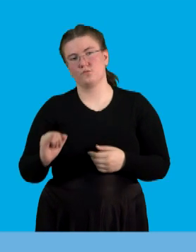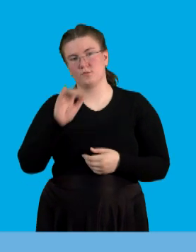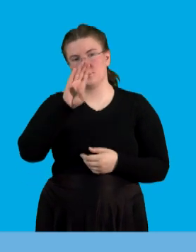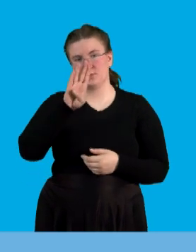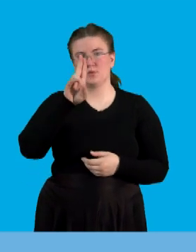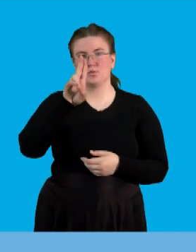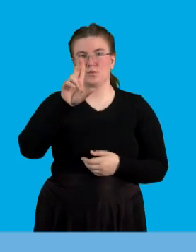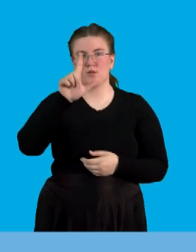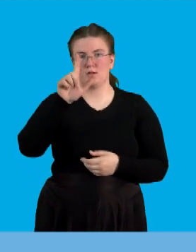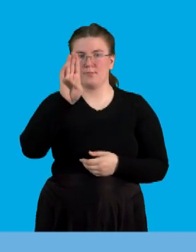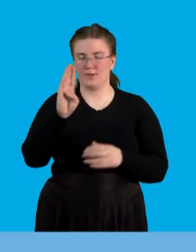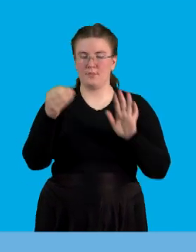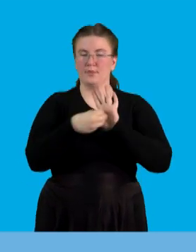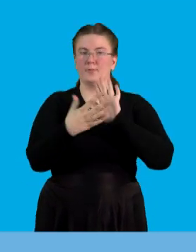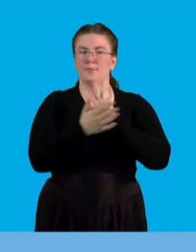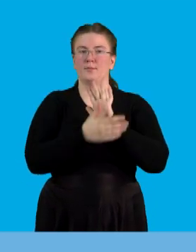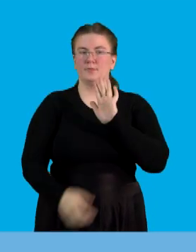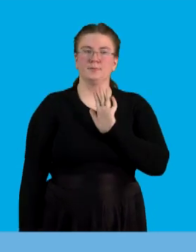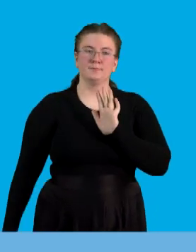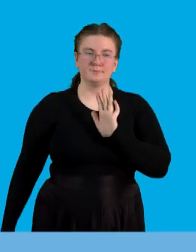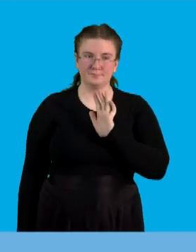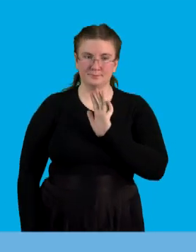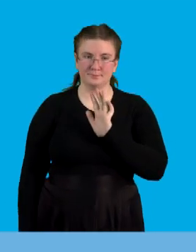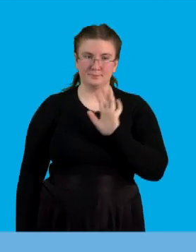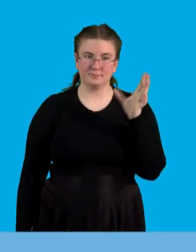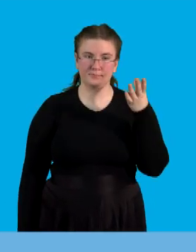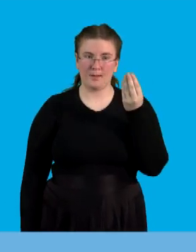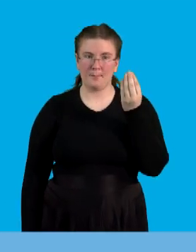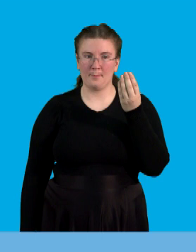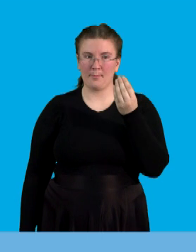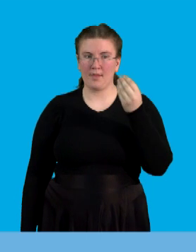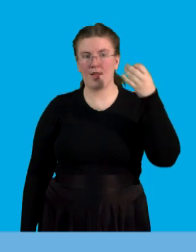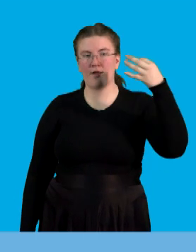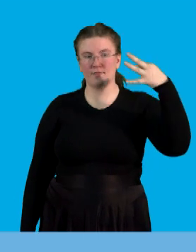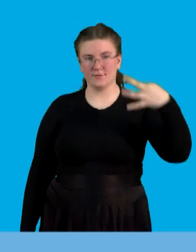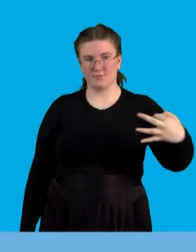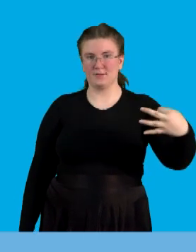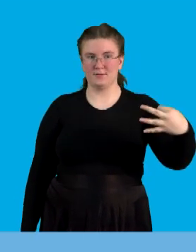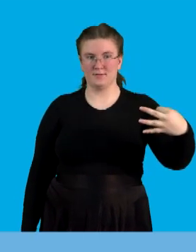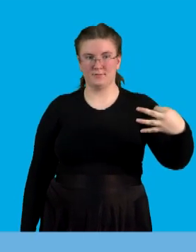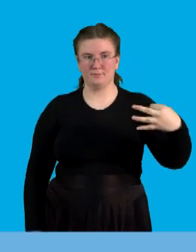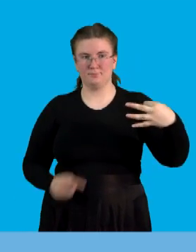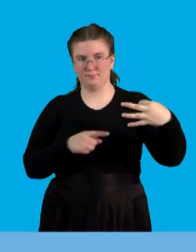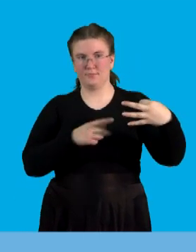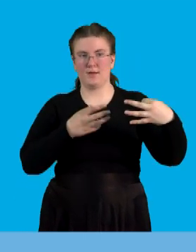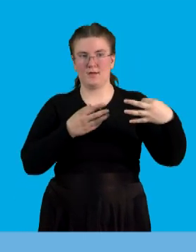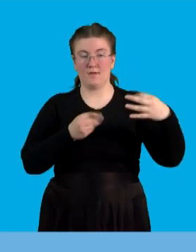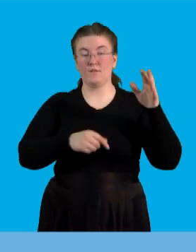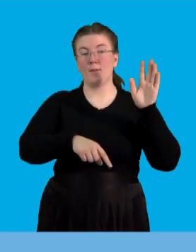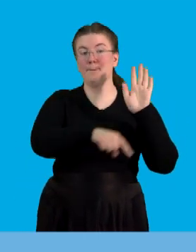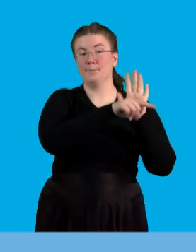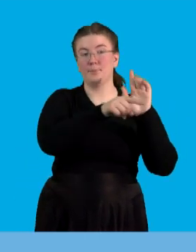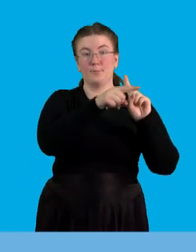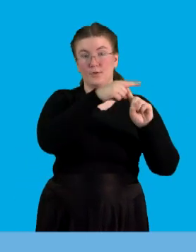So I can also write bulb there. And then this number 3, we have